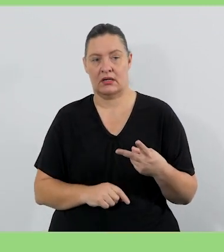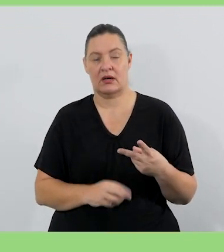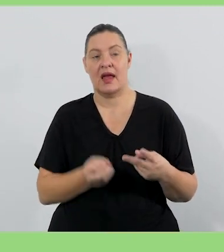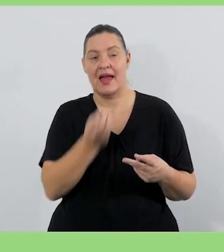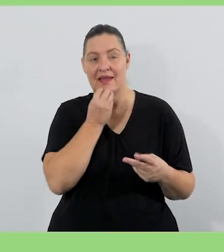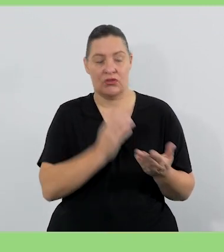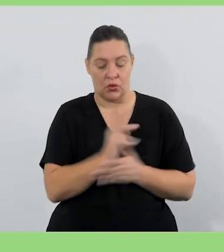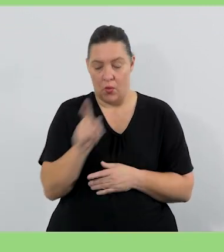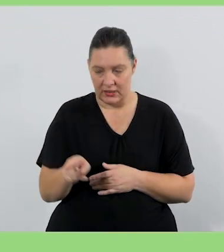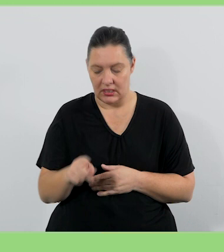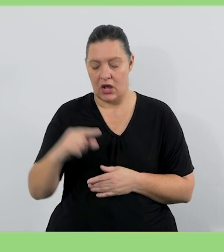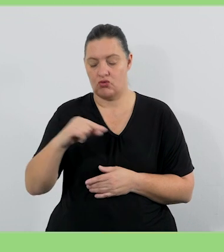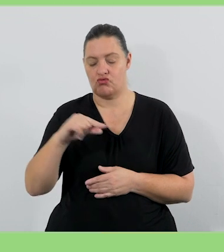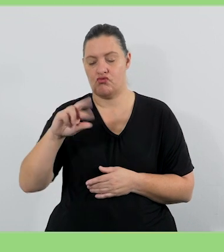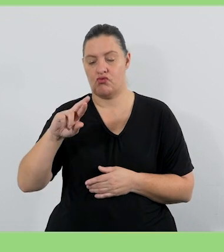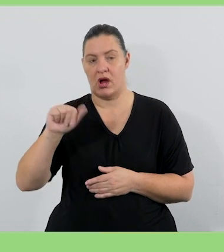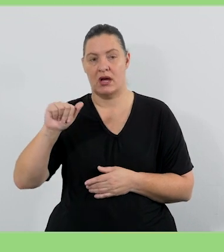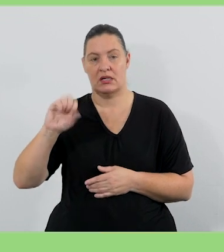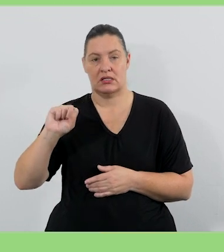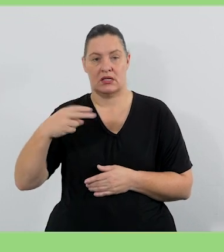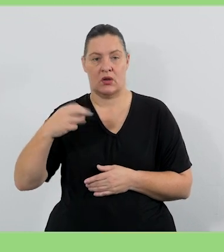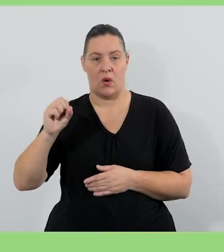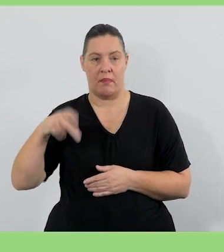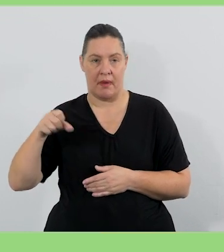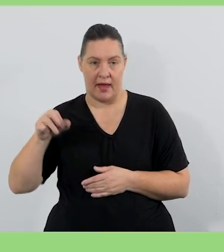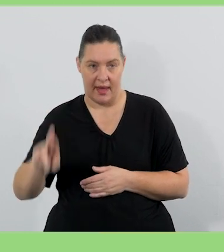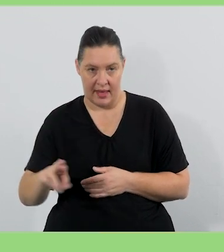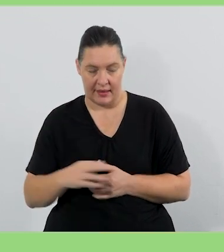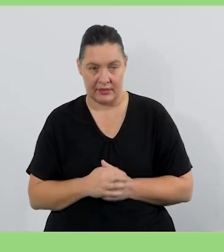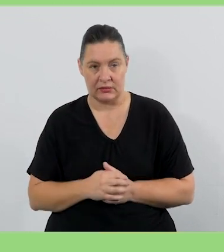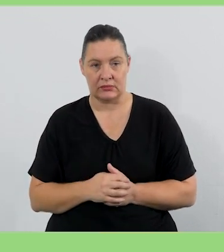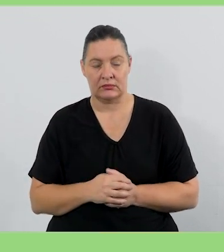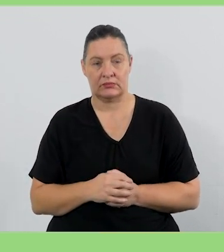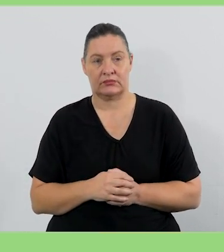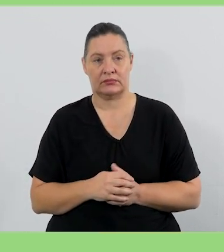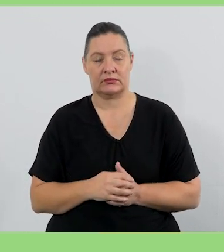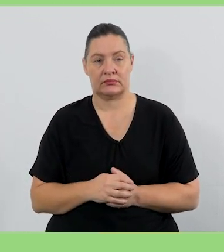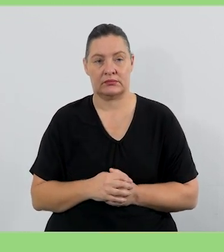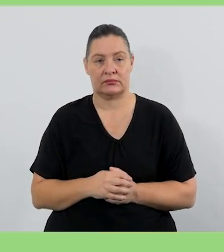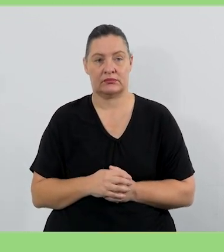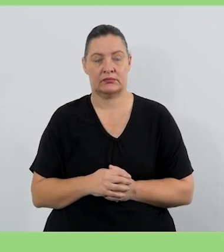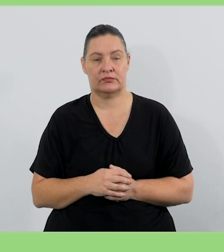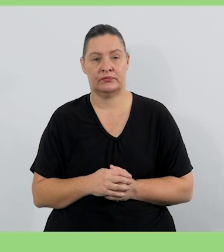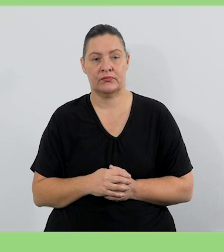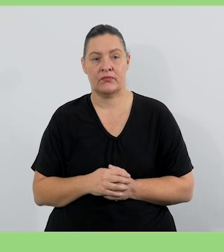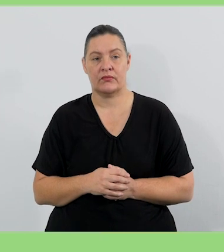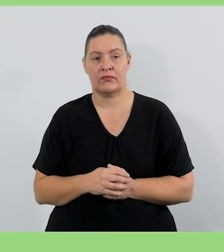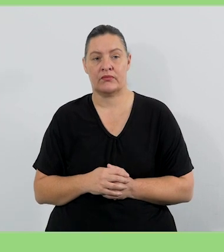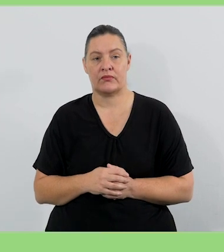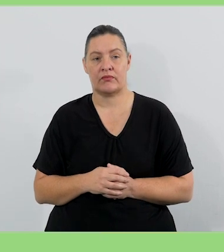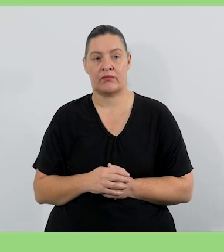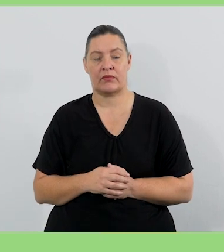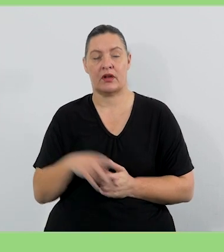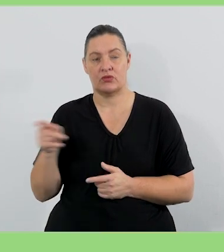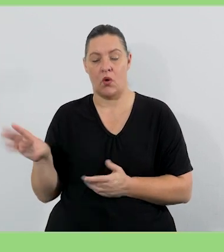that is being eaten by the grasshopper. If you remember, well, we said arrows show what is being eaten and where the energy is being transferred to.